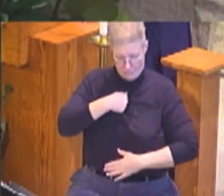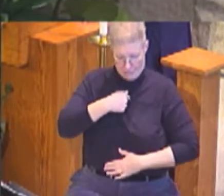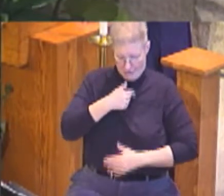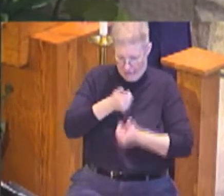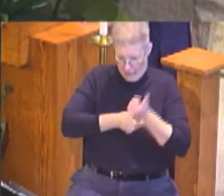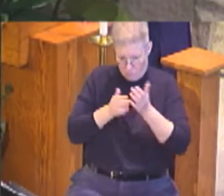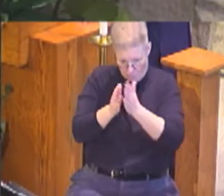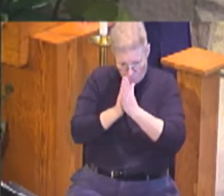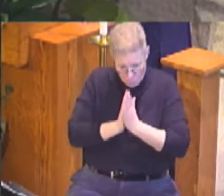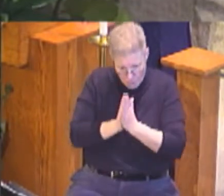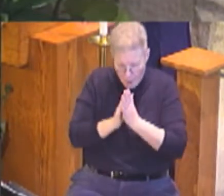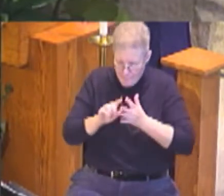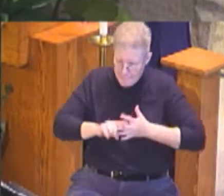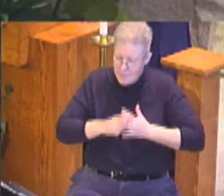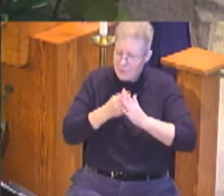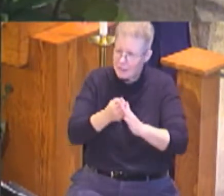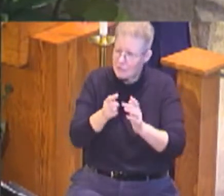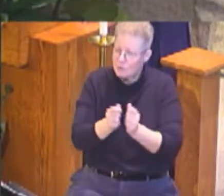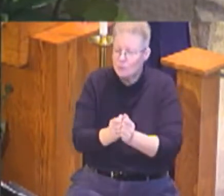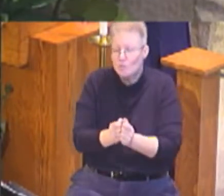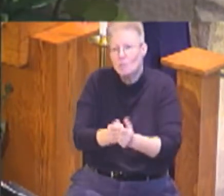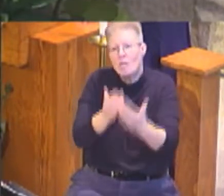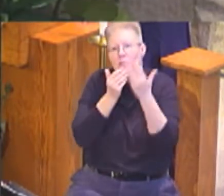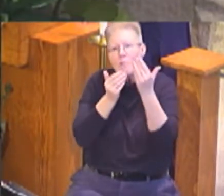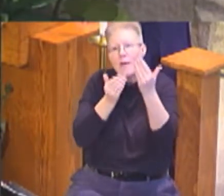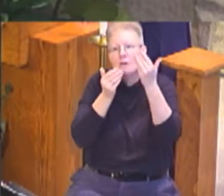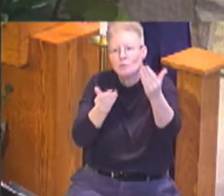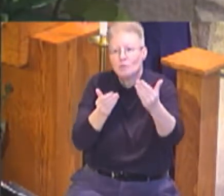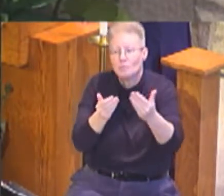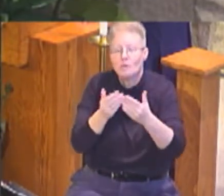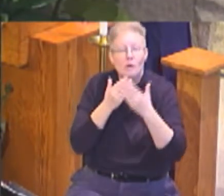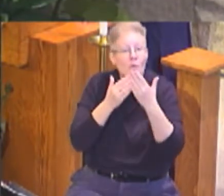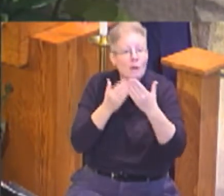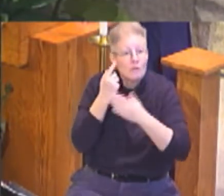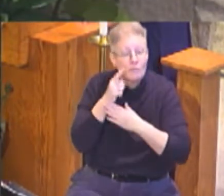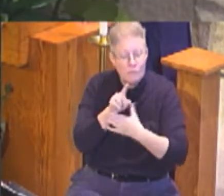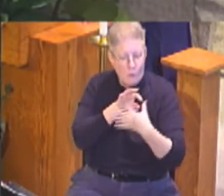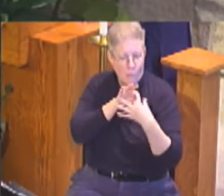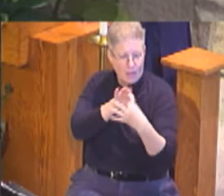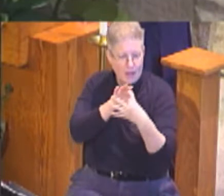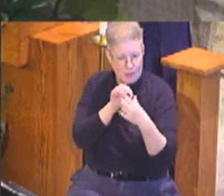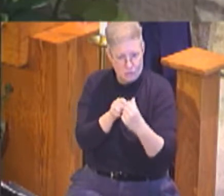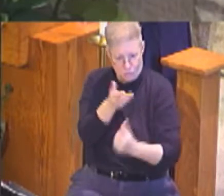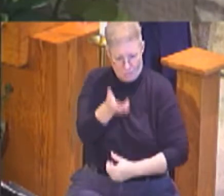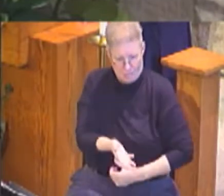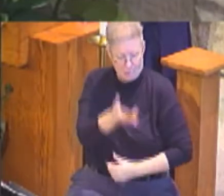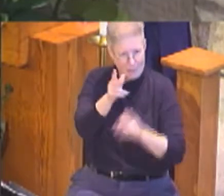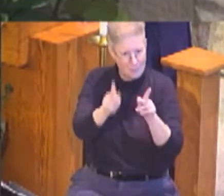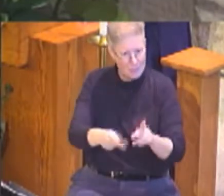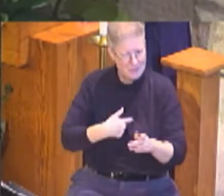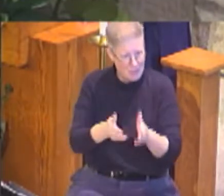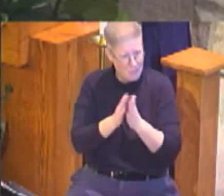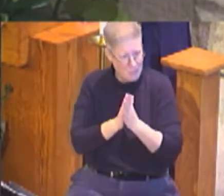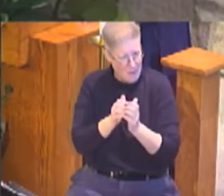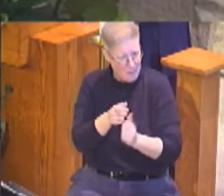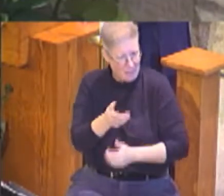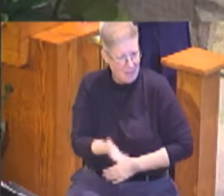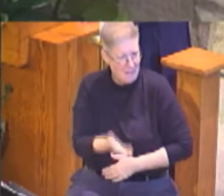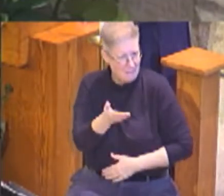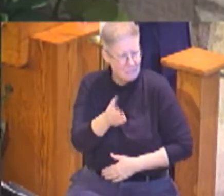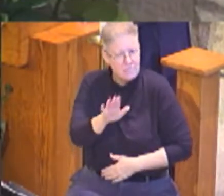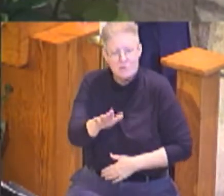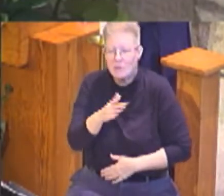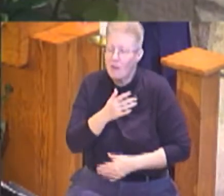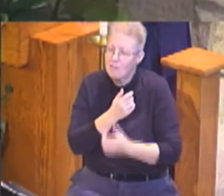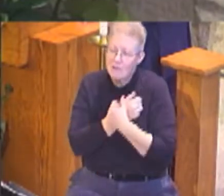for the connection with whomever I'm praying with. Gratitude for the love they express and gratitude that I